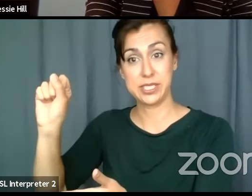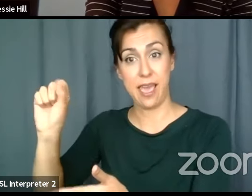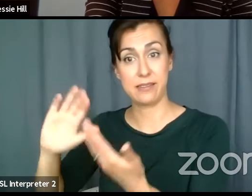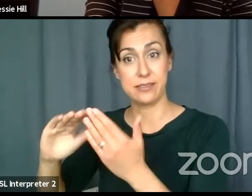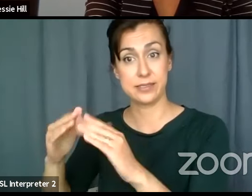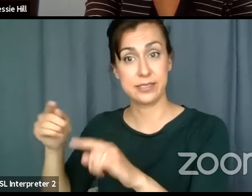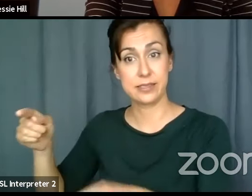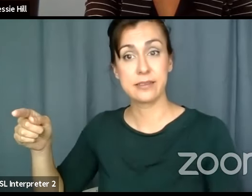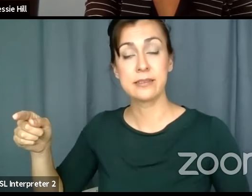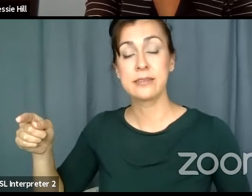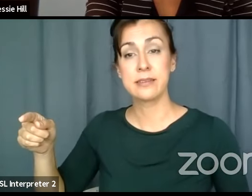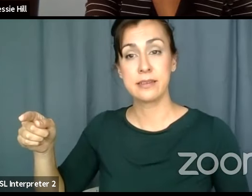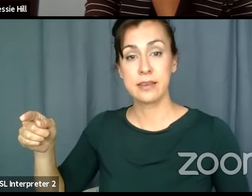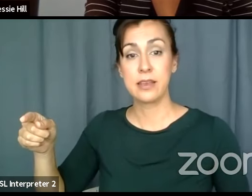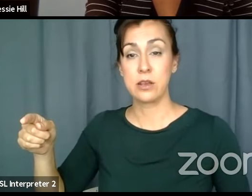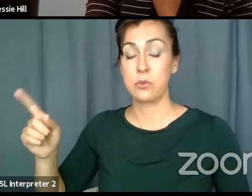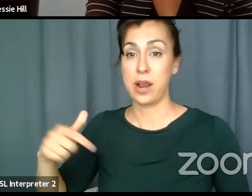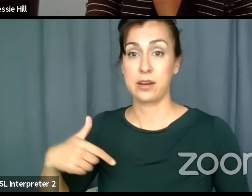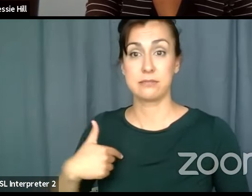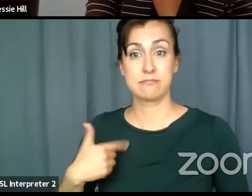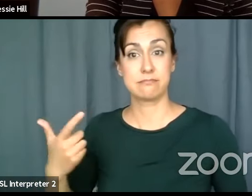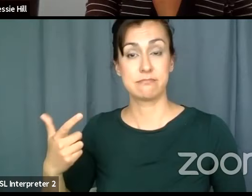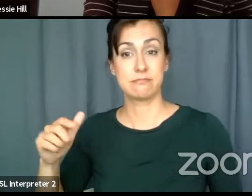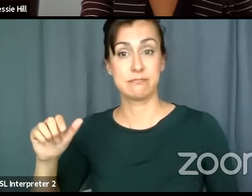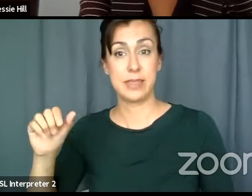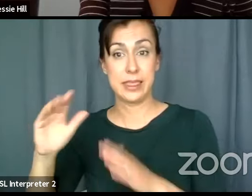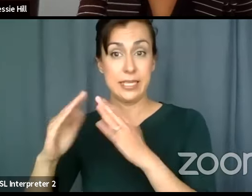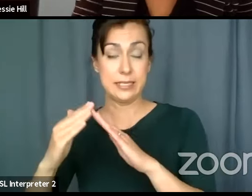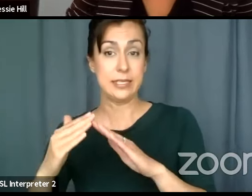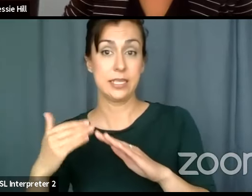order, or I should say, imposed a temporary restraining order